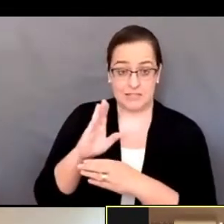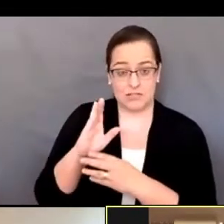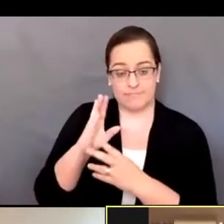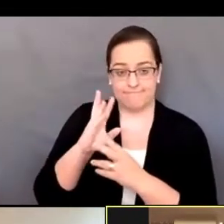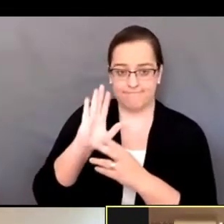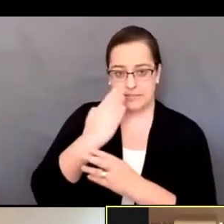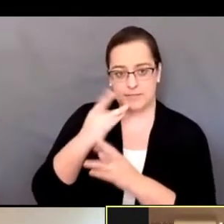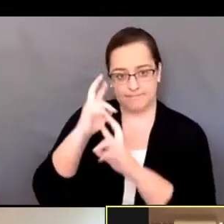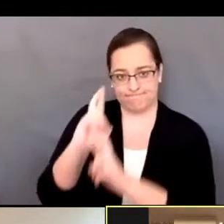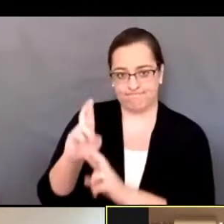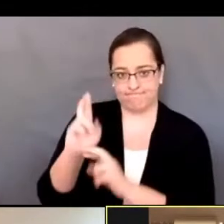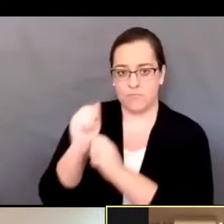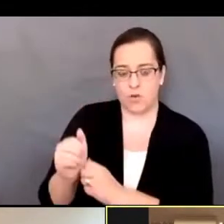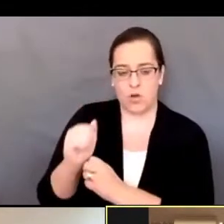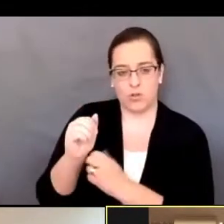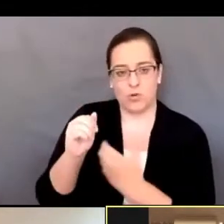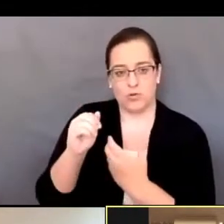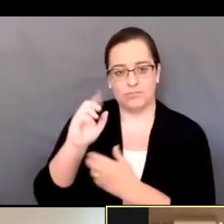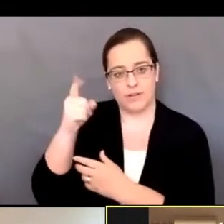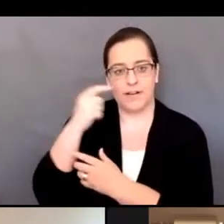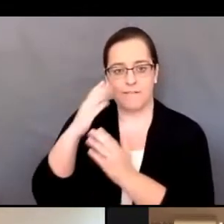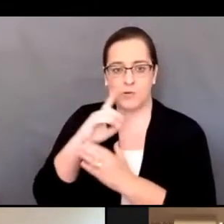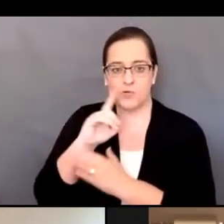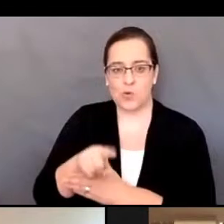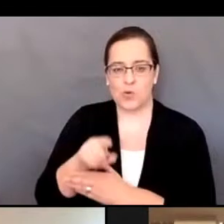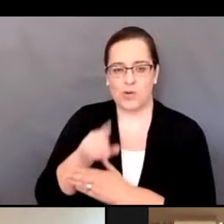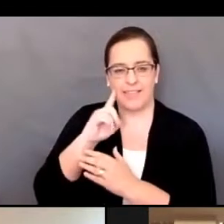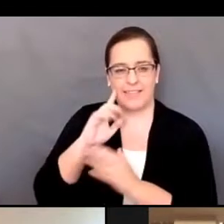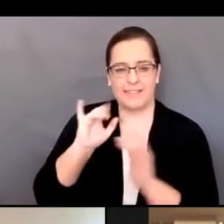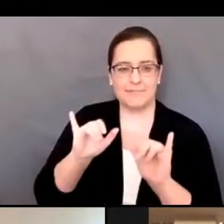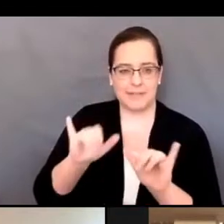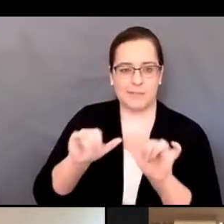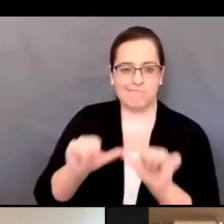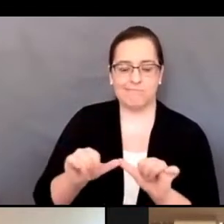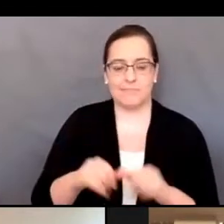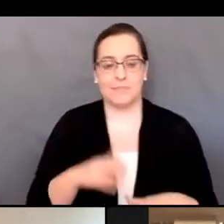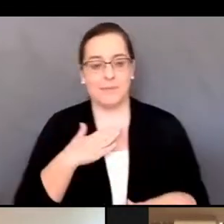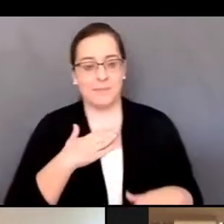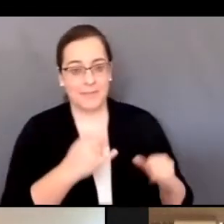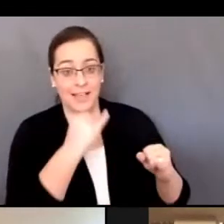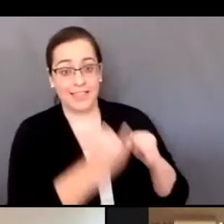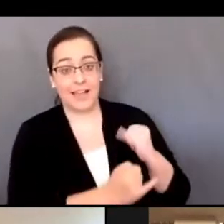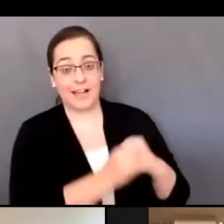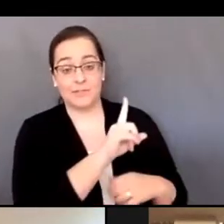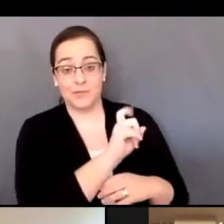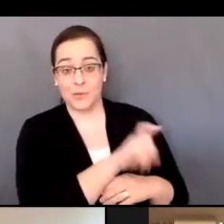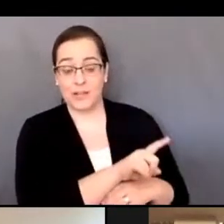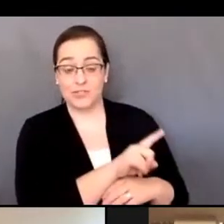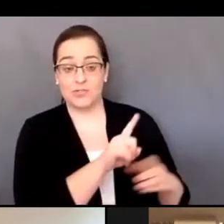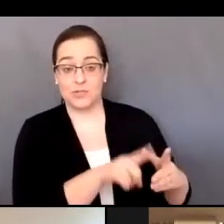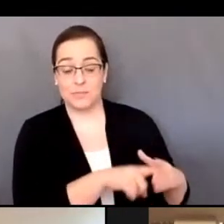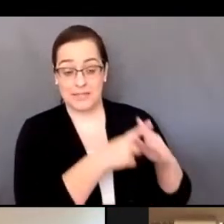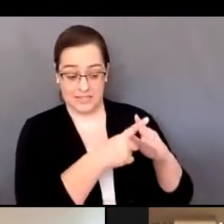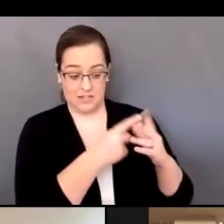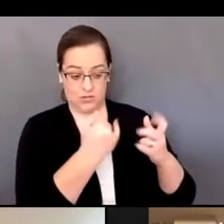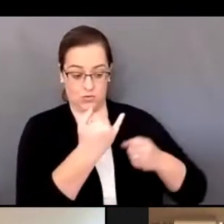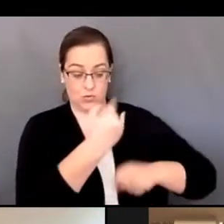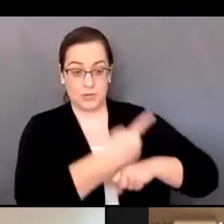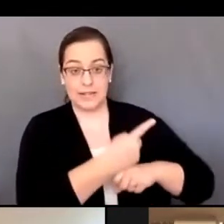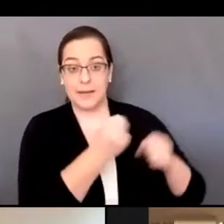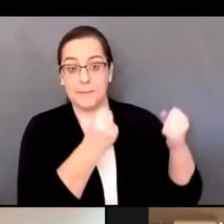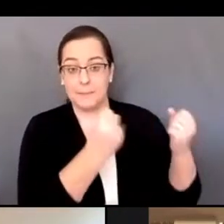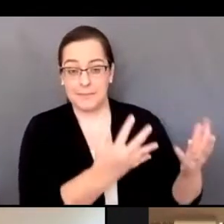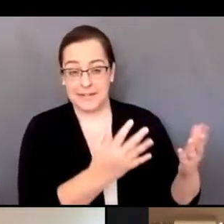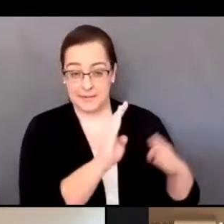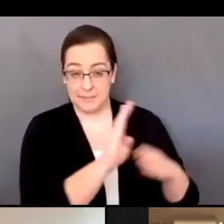governor's order, and I expect the same will continue. And my last question is, beginning today, many